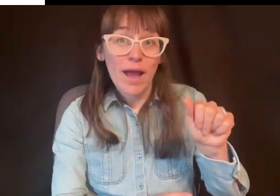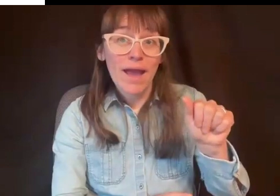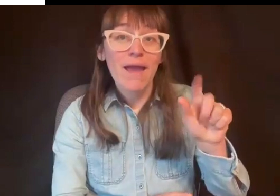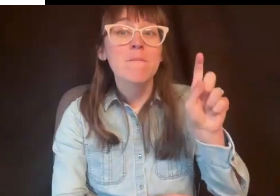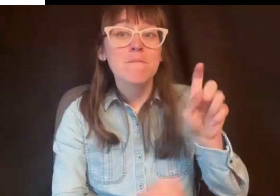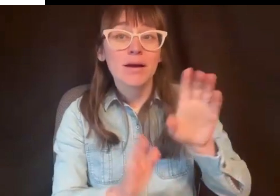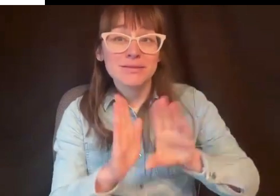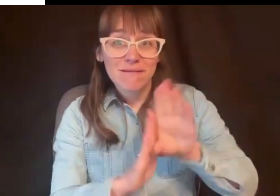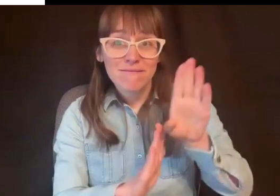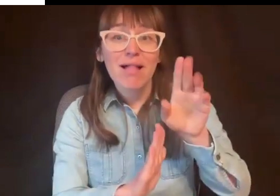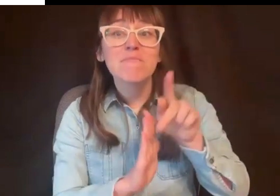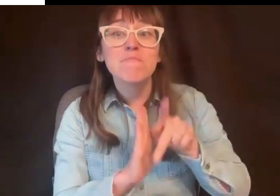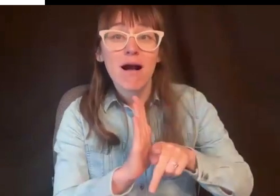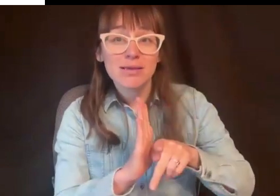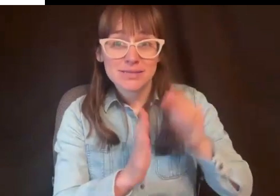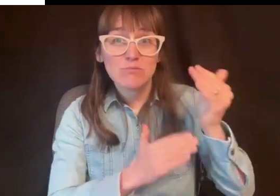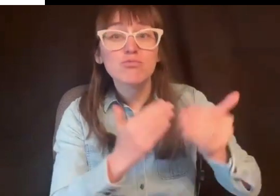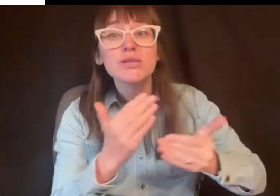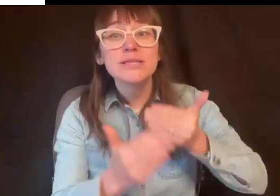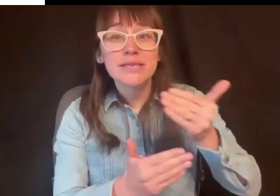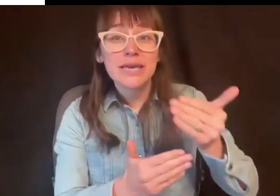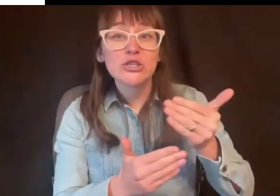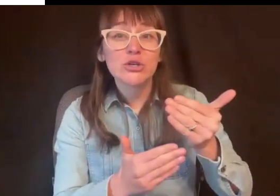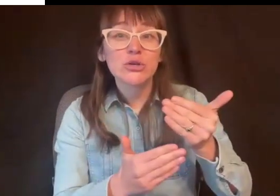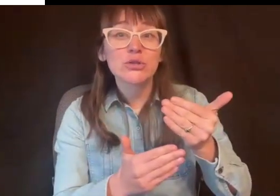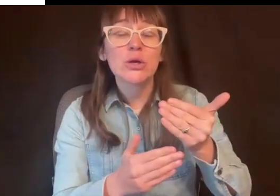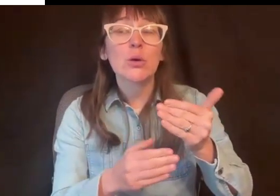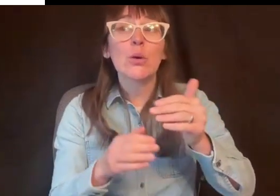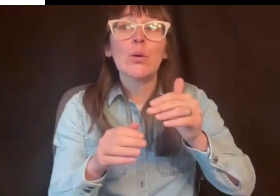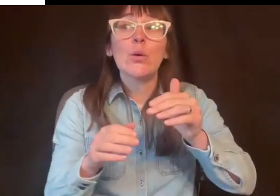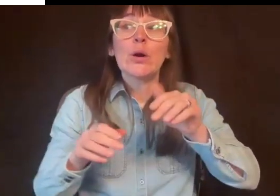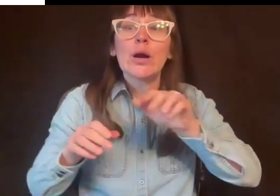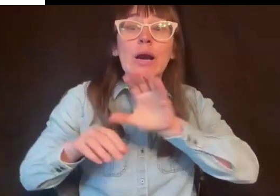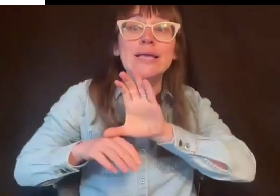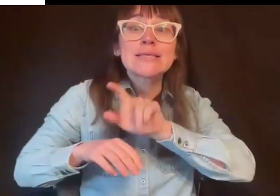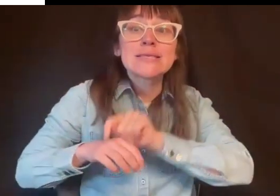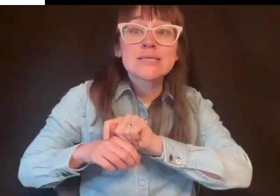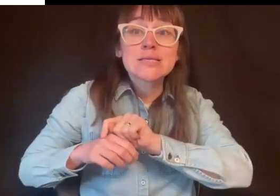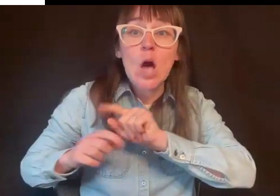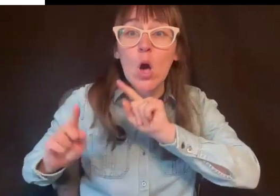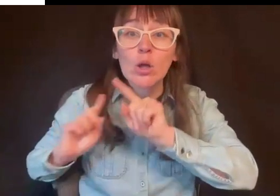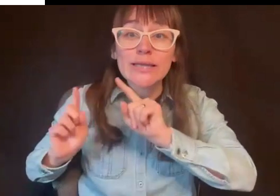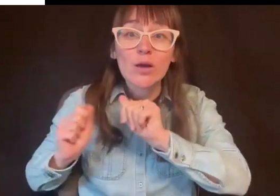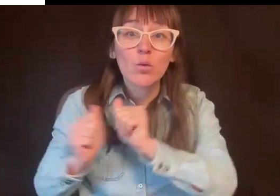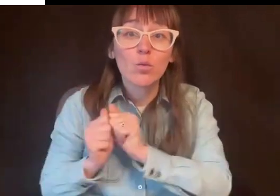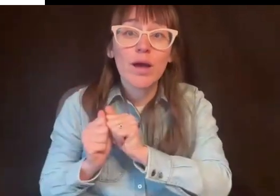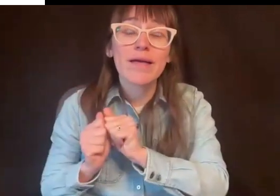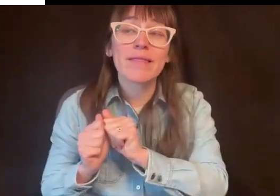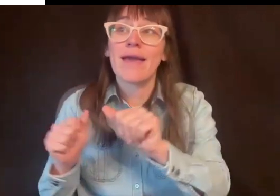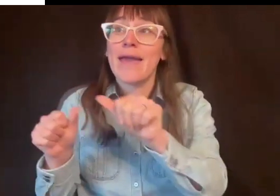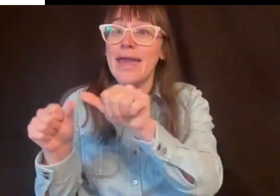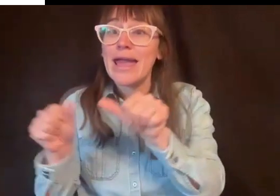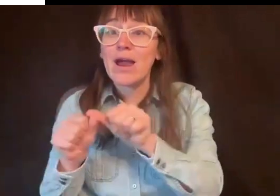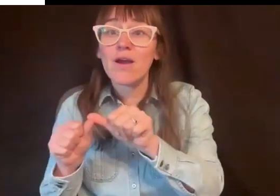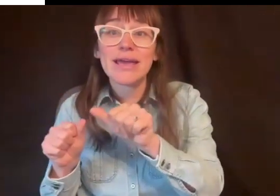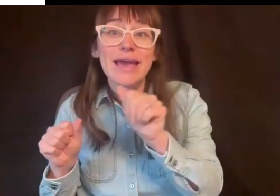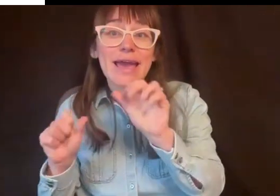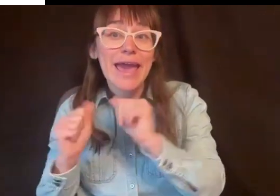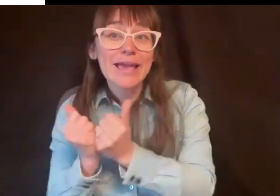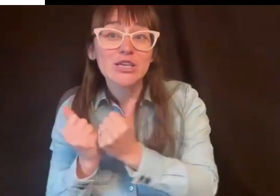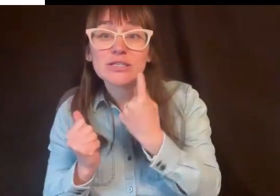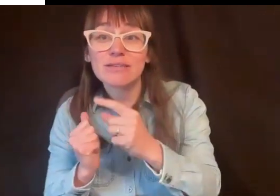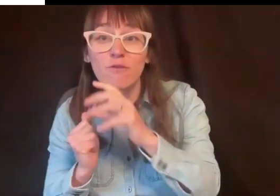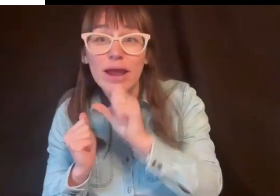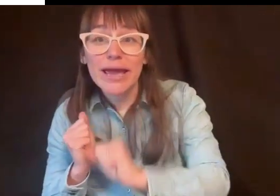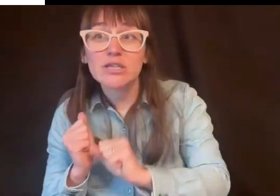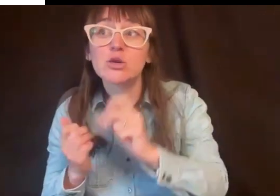their policies and procedures in consultation with area agencies on aging, program participants, and